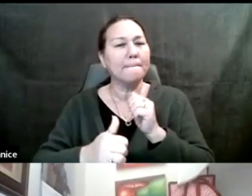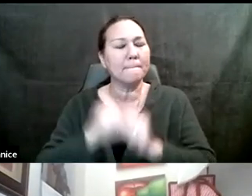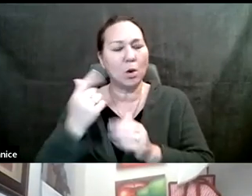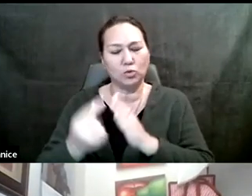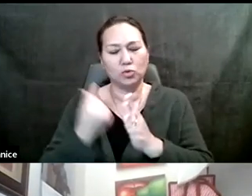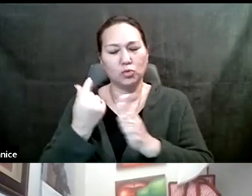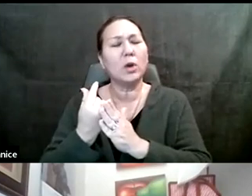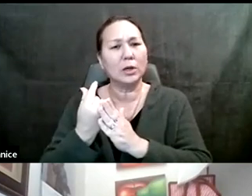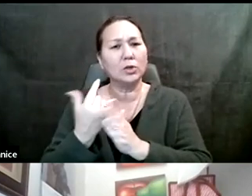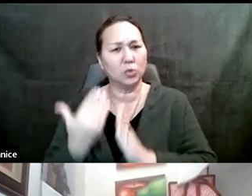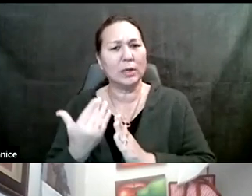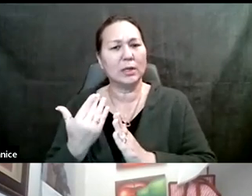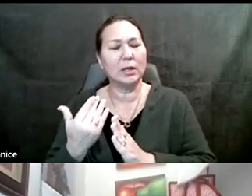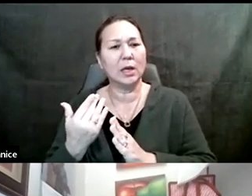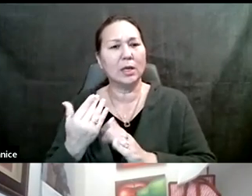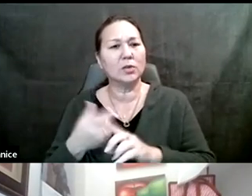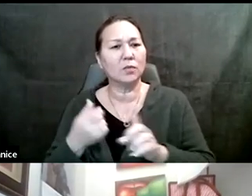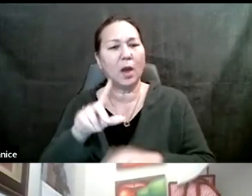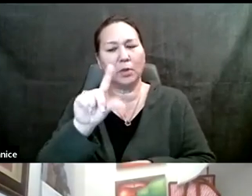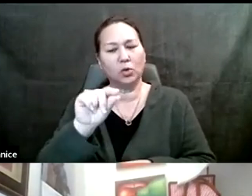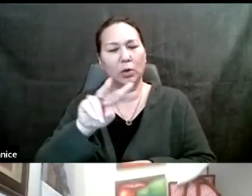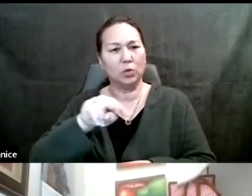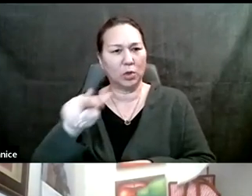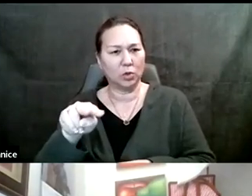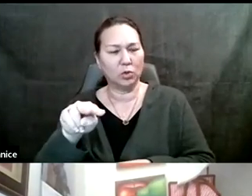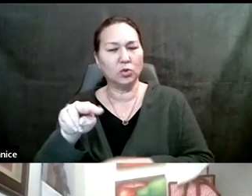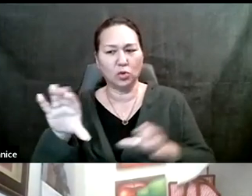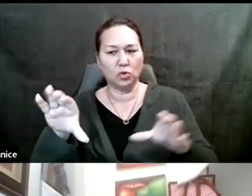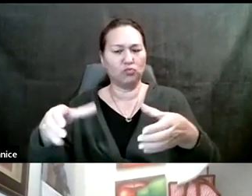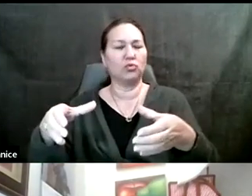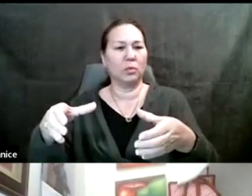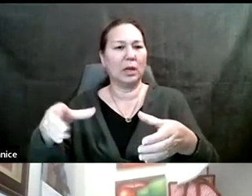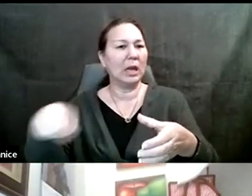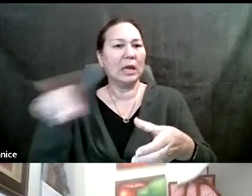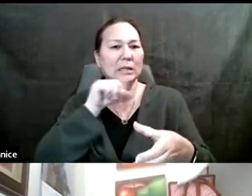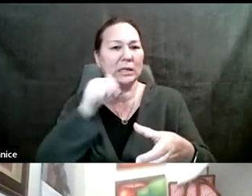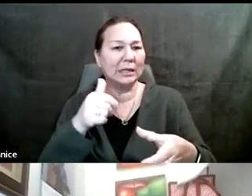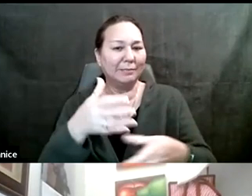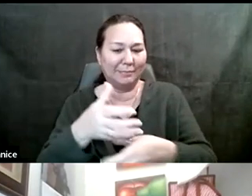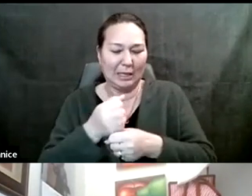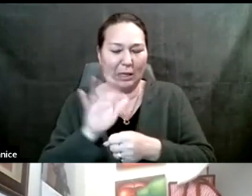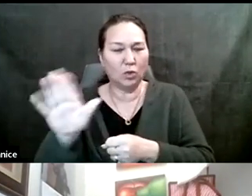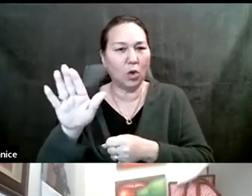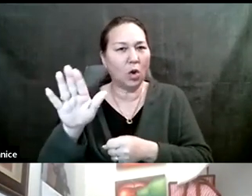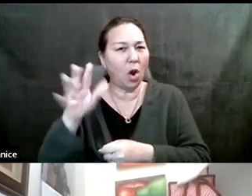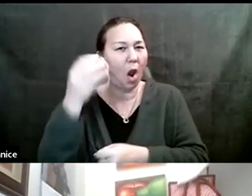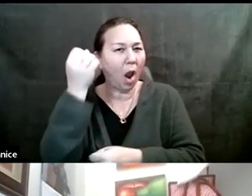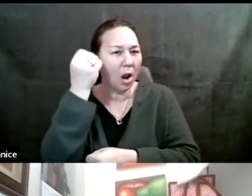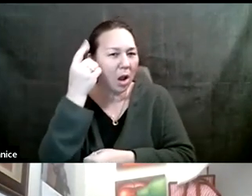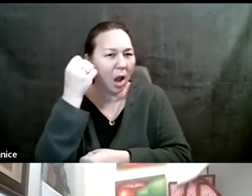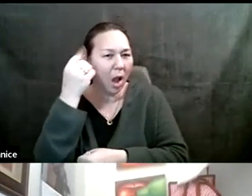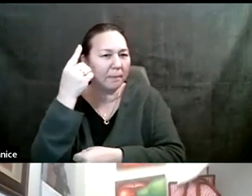in the 2022 cohort did not receive their competency determination through MCAS testing